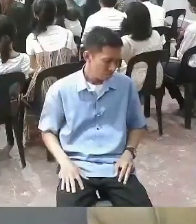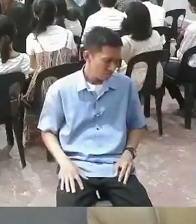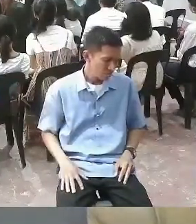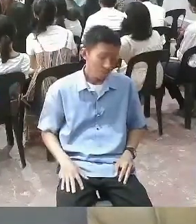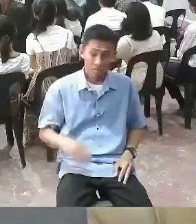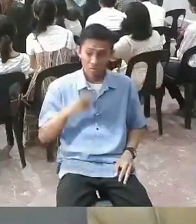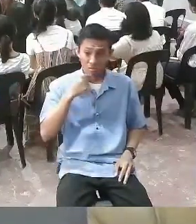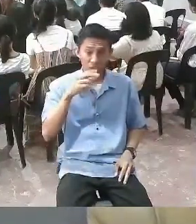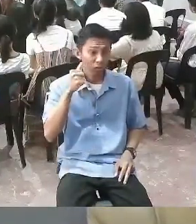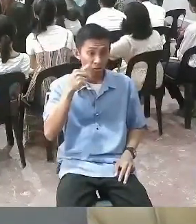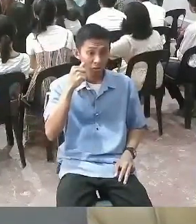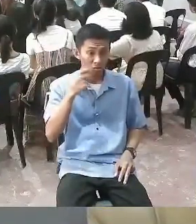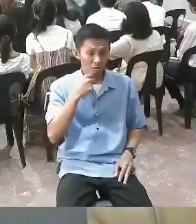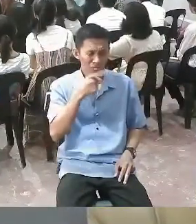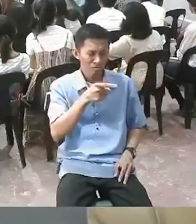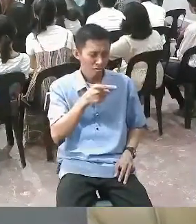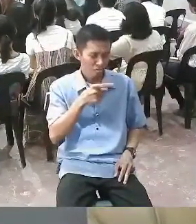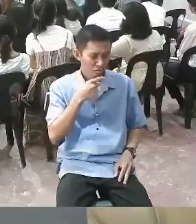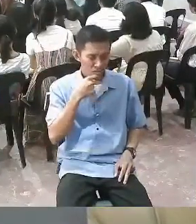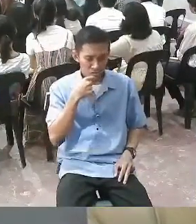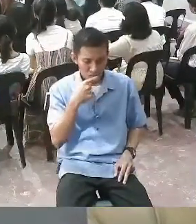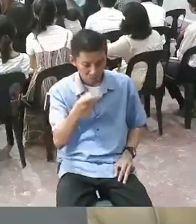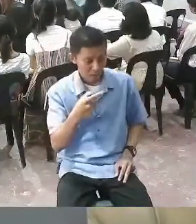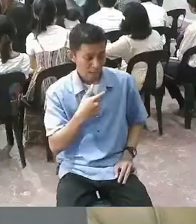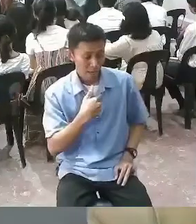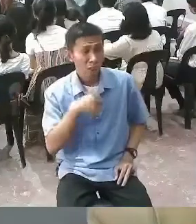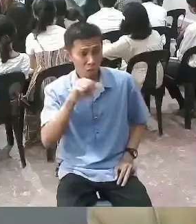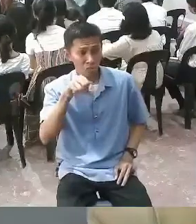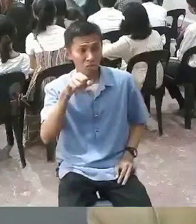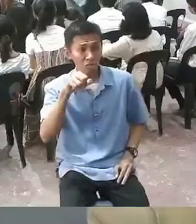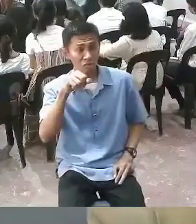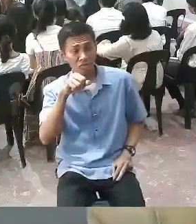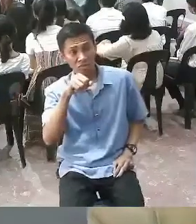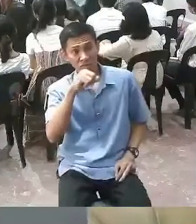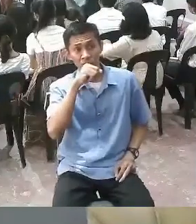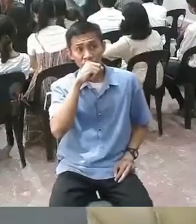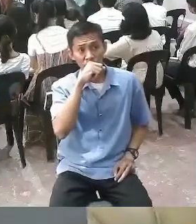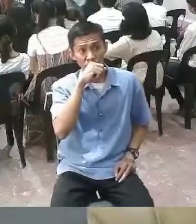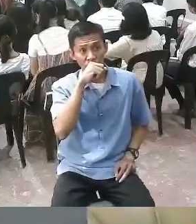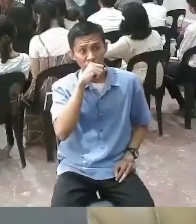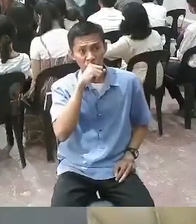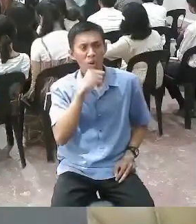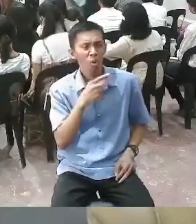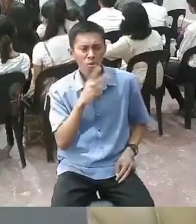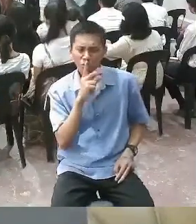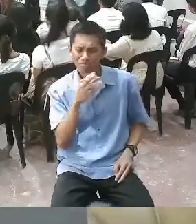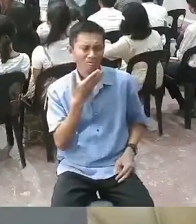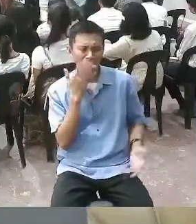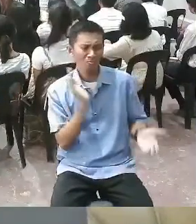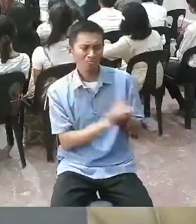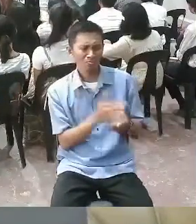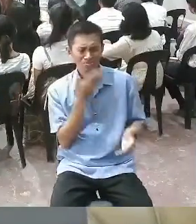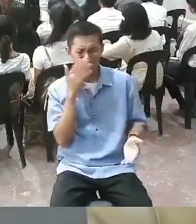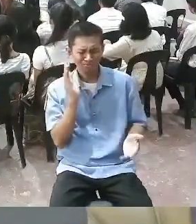And she looked at me and she said, yeah, pretty bad, isn't it?